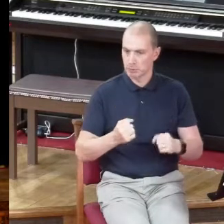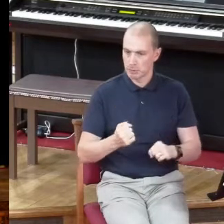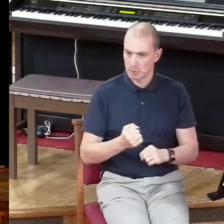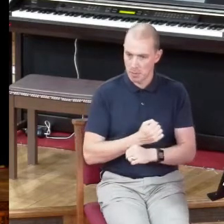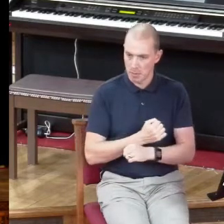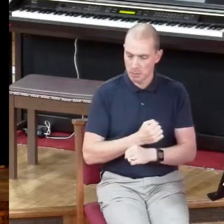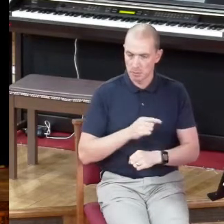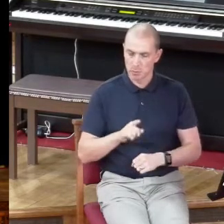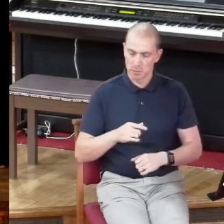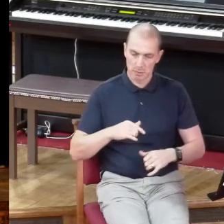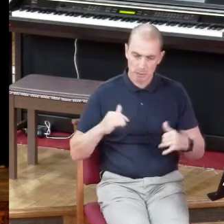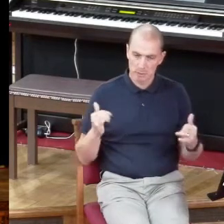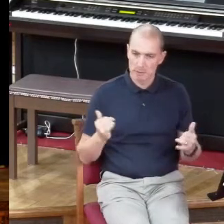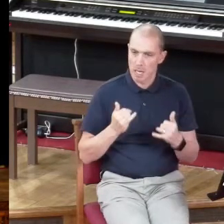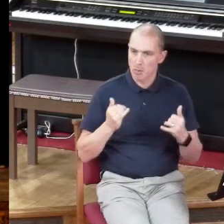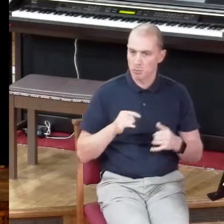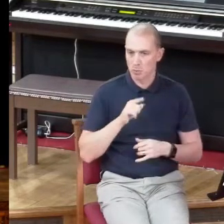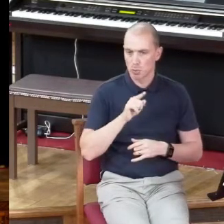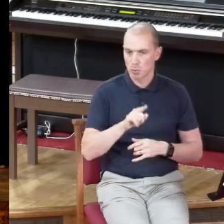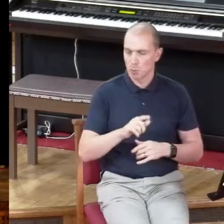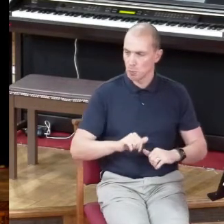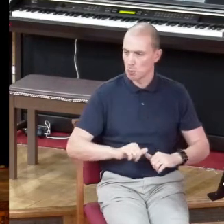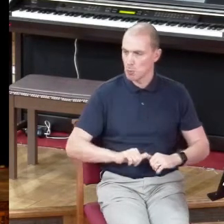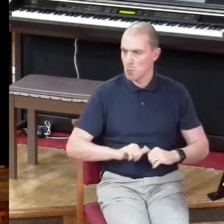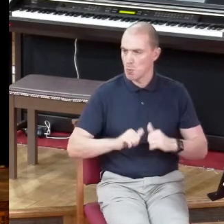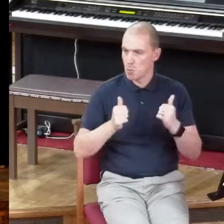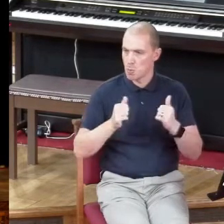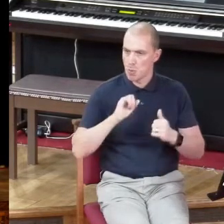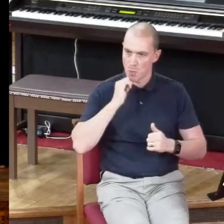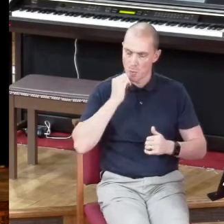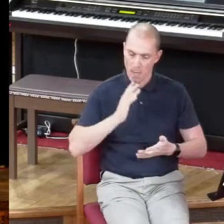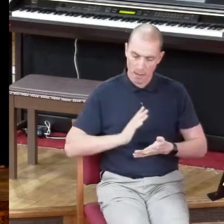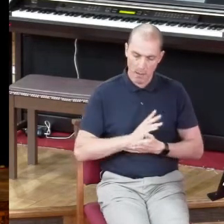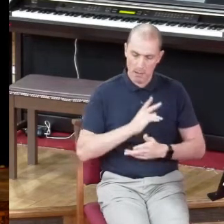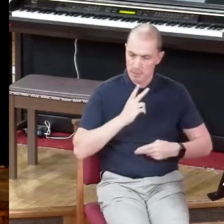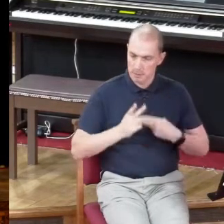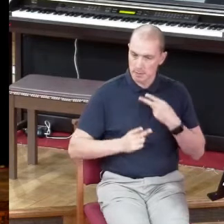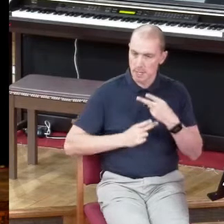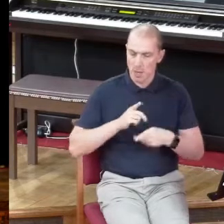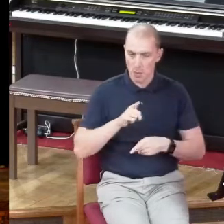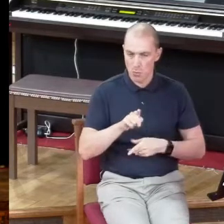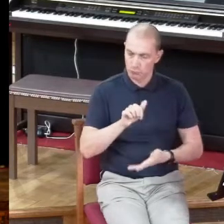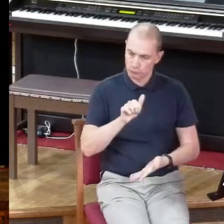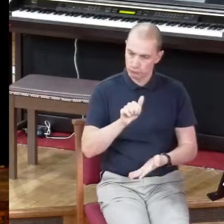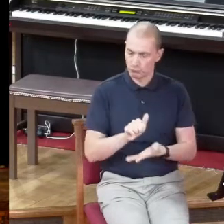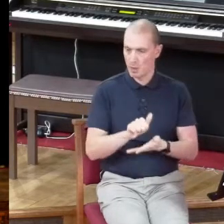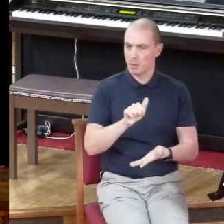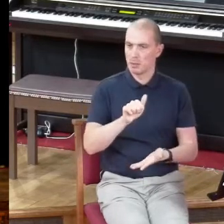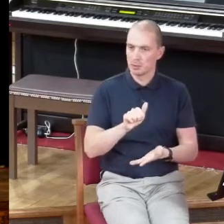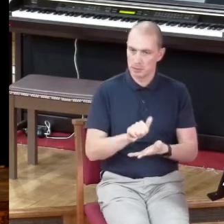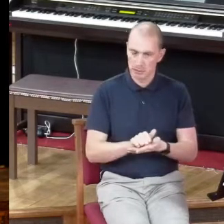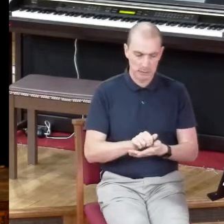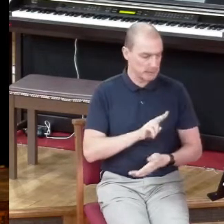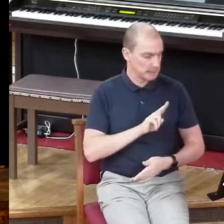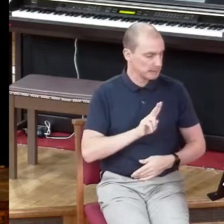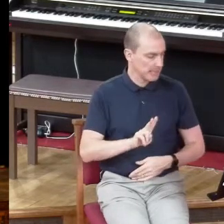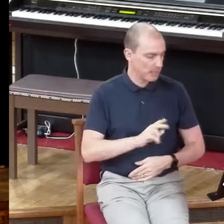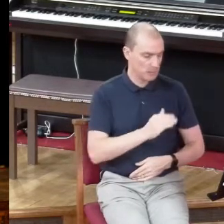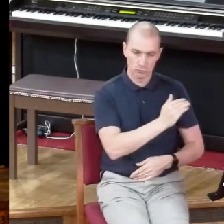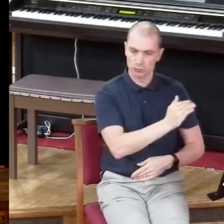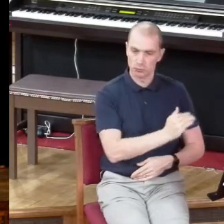and joyfully sing of your righteousness. And our second scripture reading is